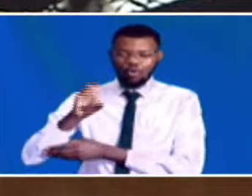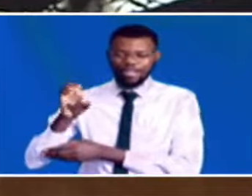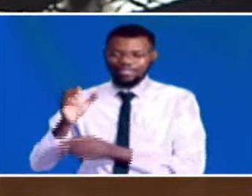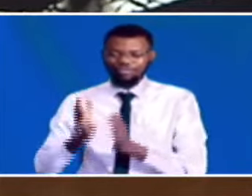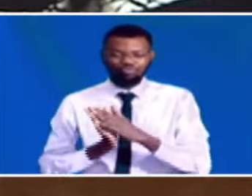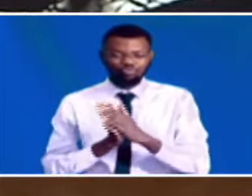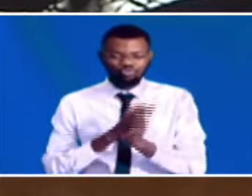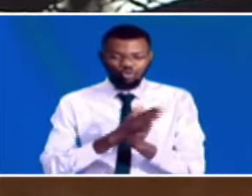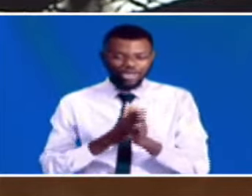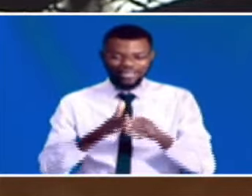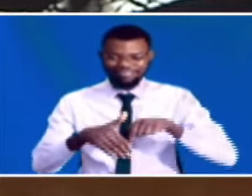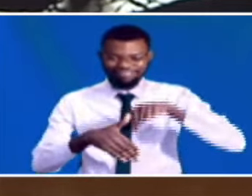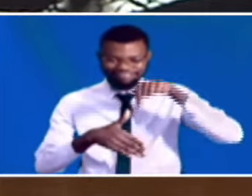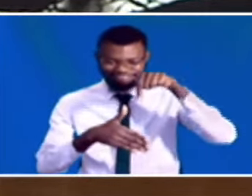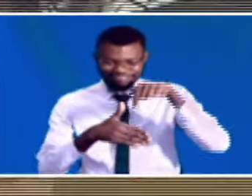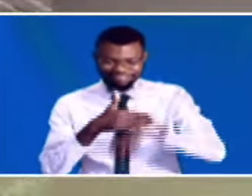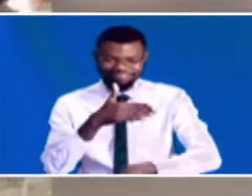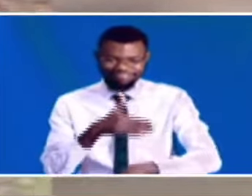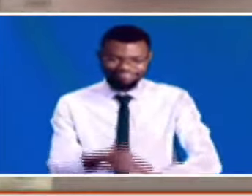report.